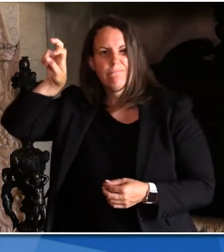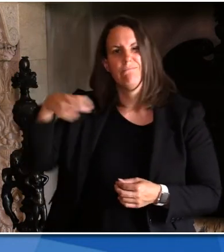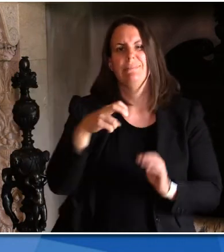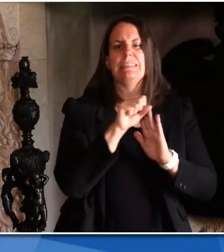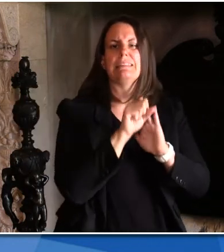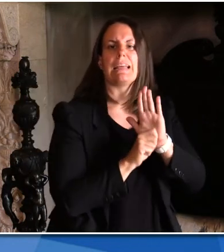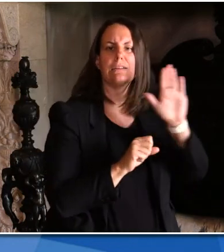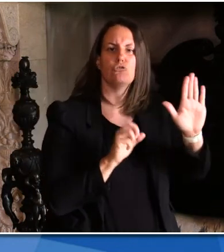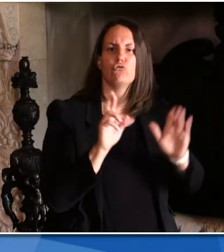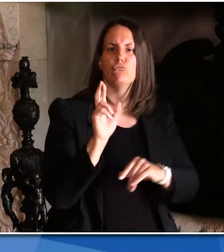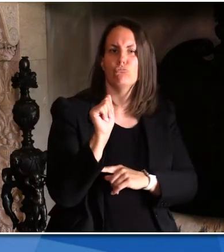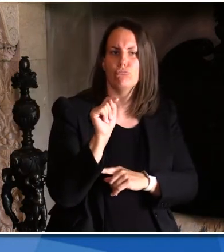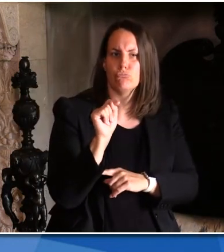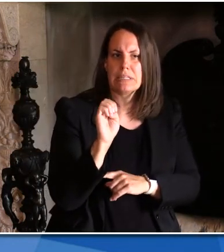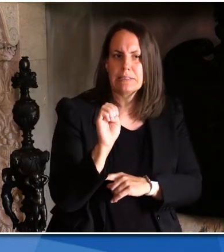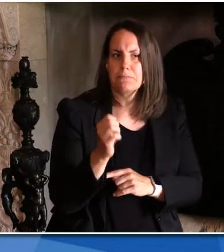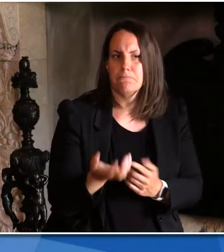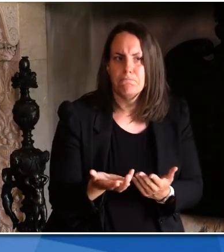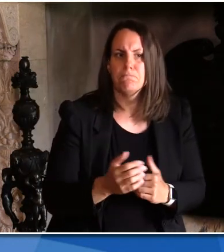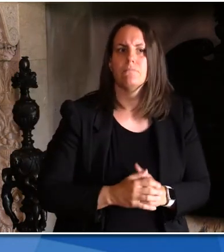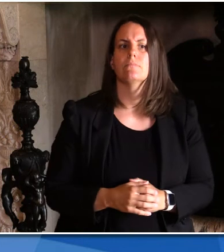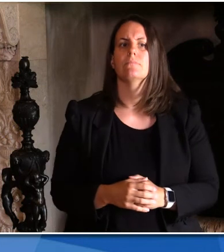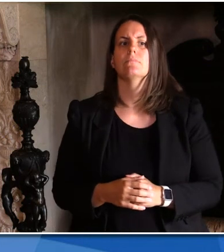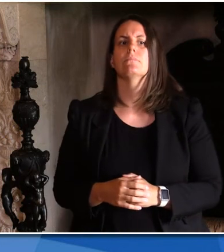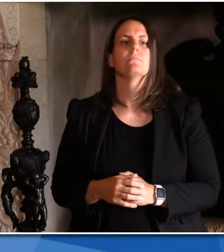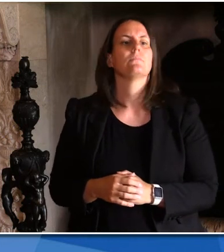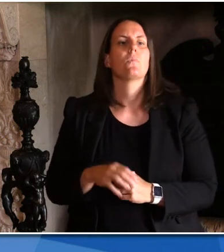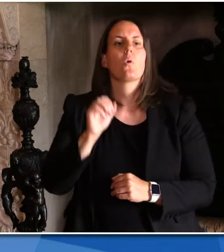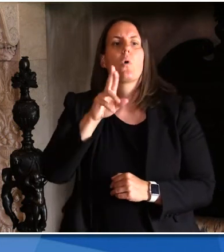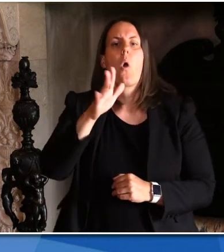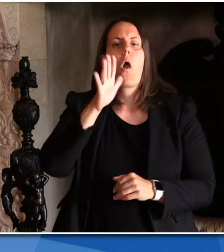to that? Thank you.